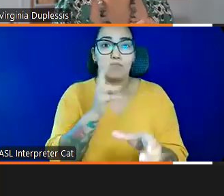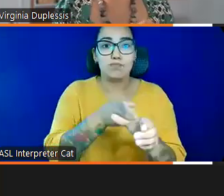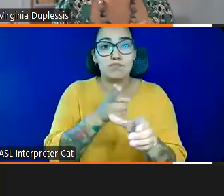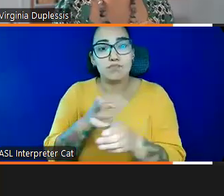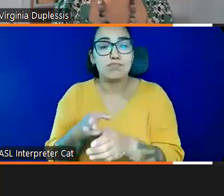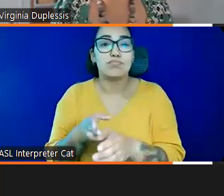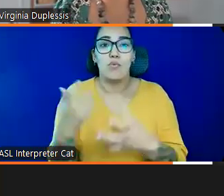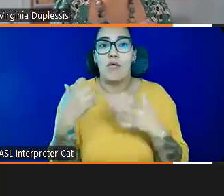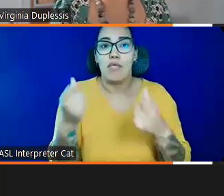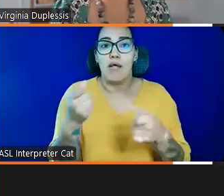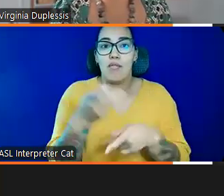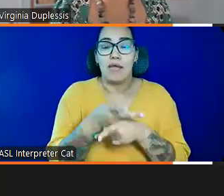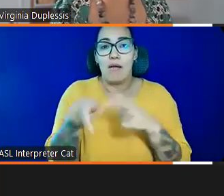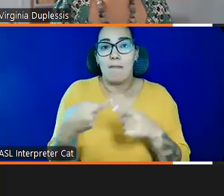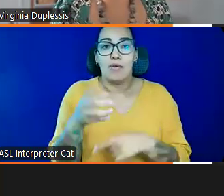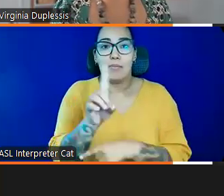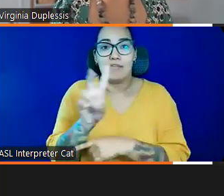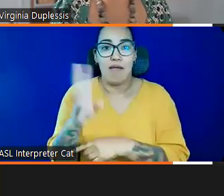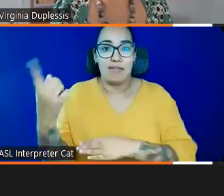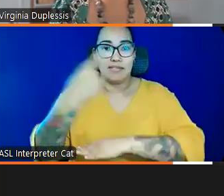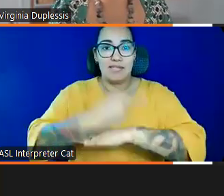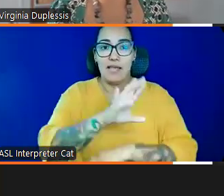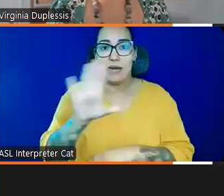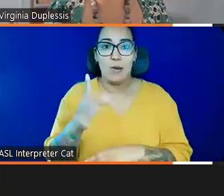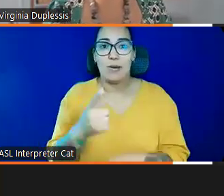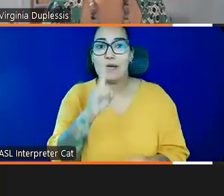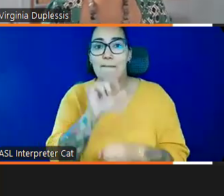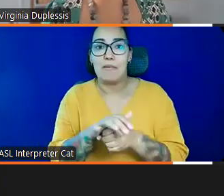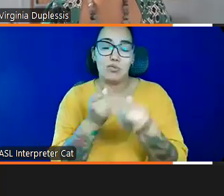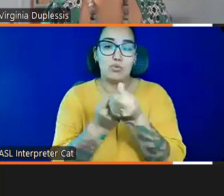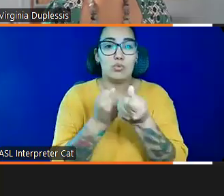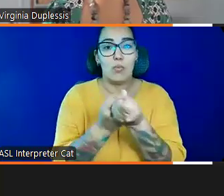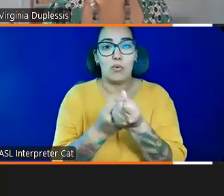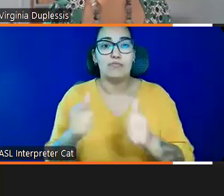Healthcare is About Domestic Violence Day and your commitment to supporting survivors.